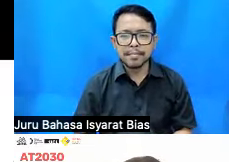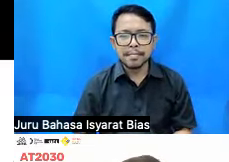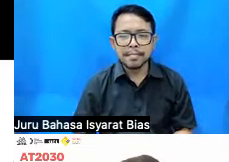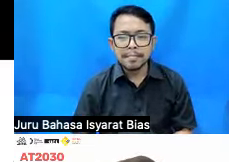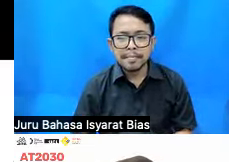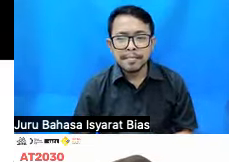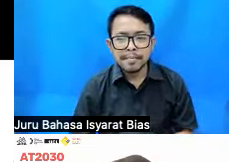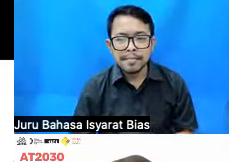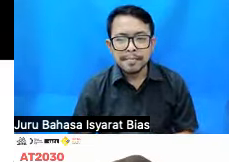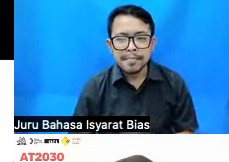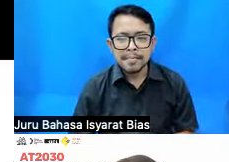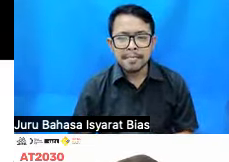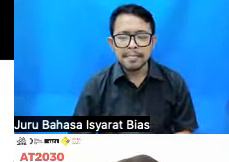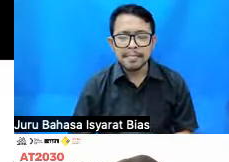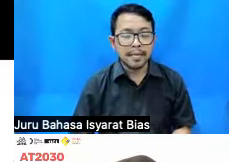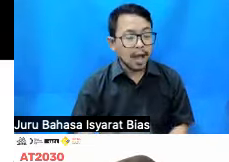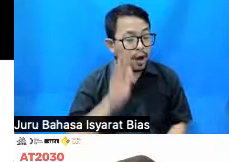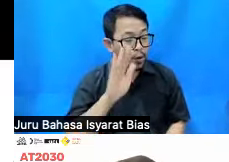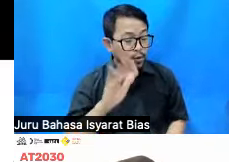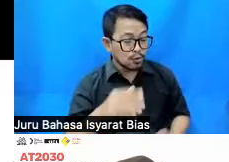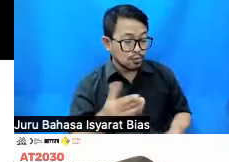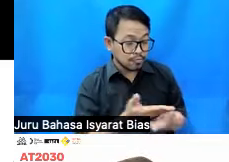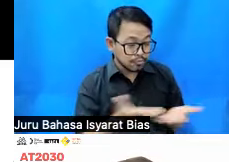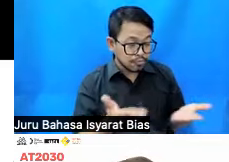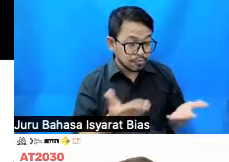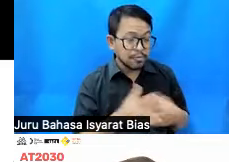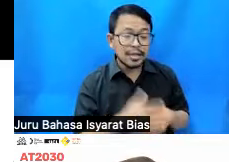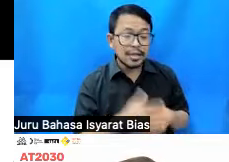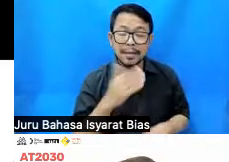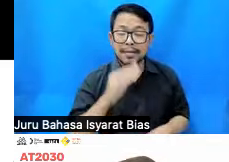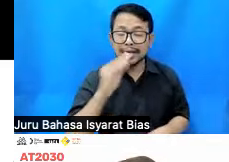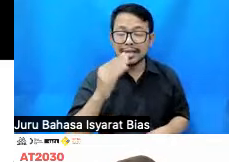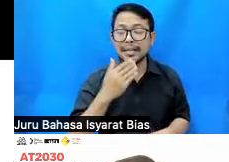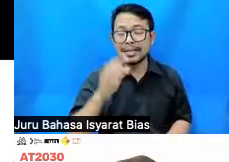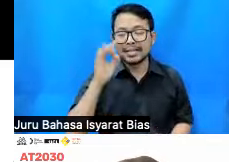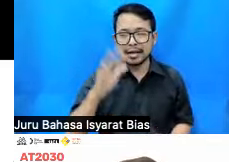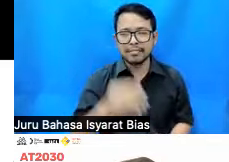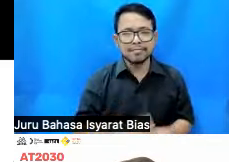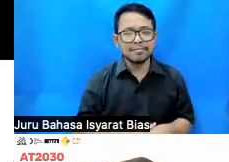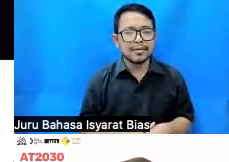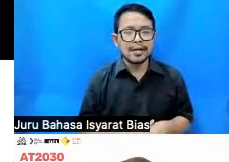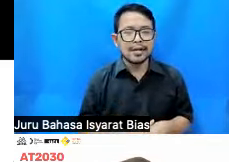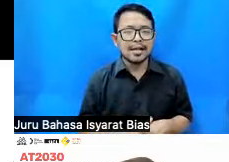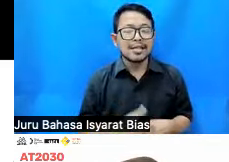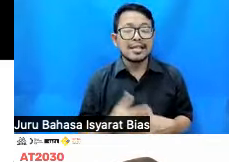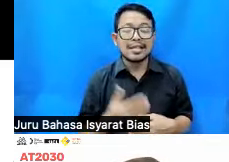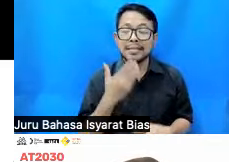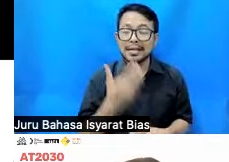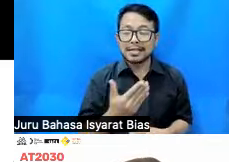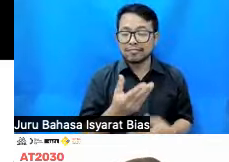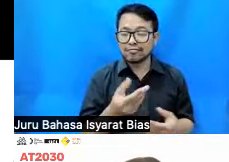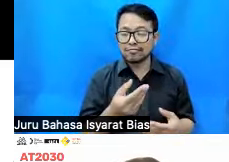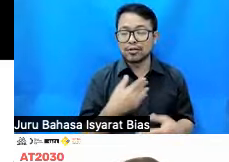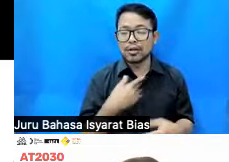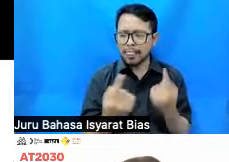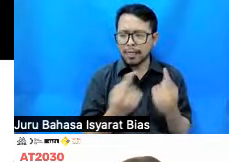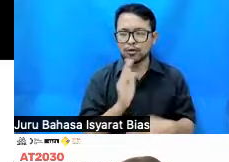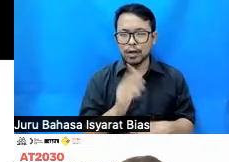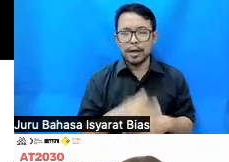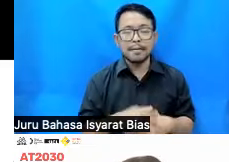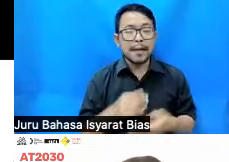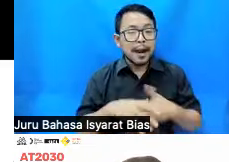Hello, everybody. Good morning and good afternoon. Thank you for joining us all today. My name is Michaela Patrick, and I'm a